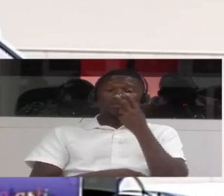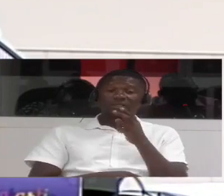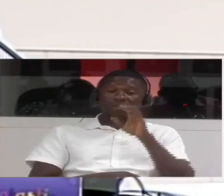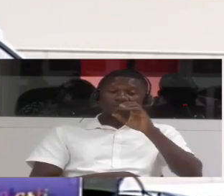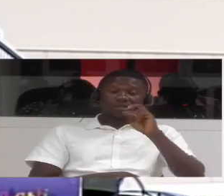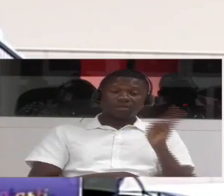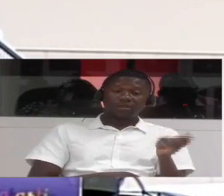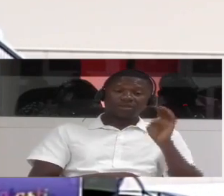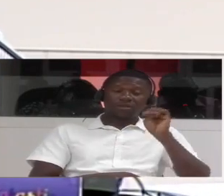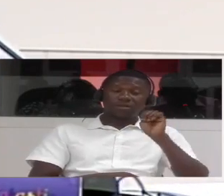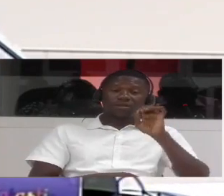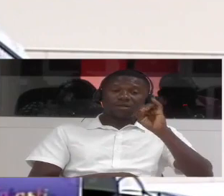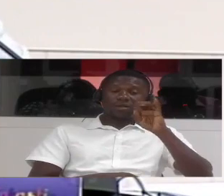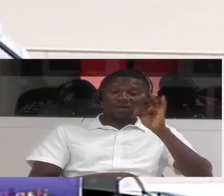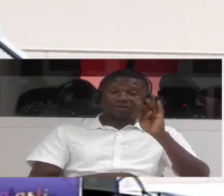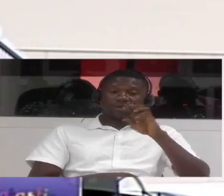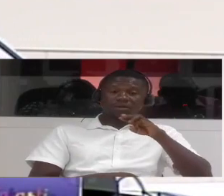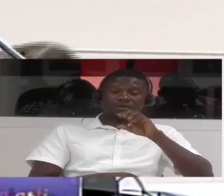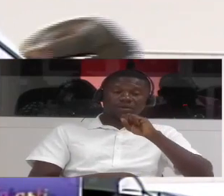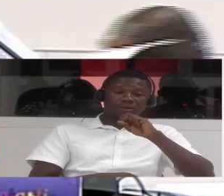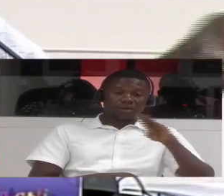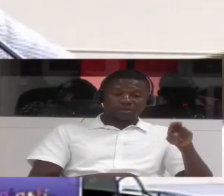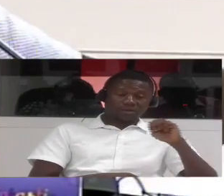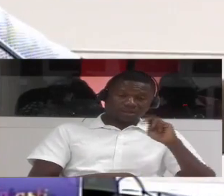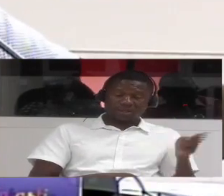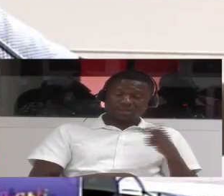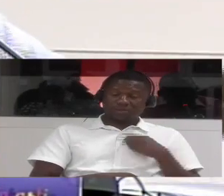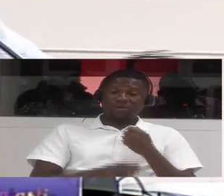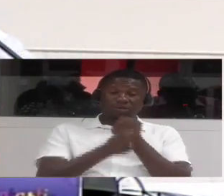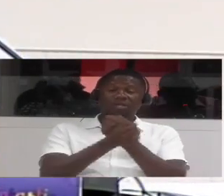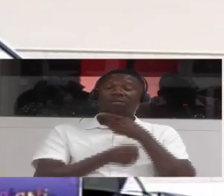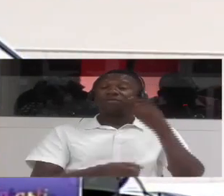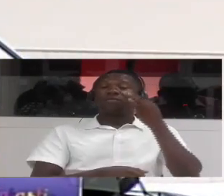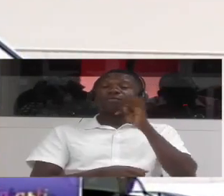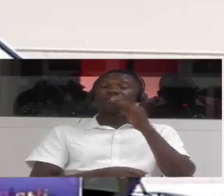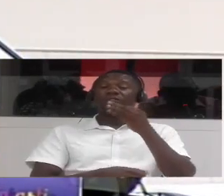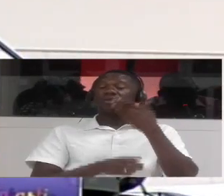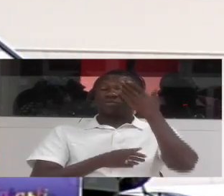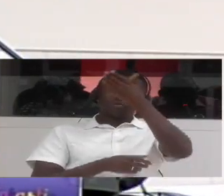police station. So yeah, so he was arrested and detained.